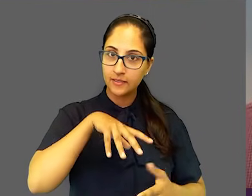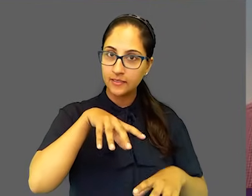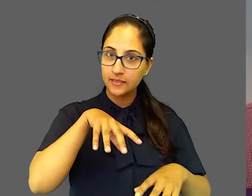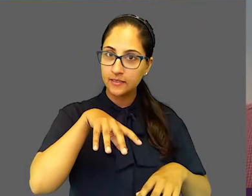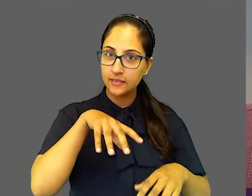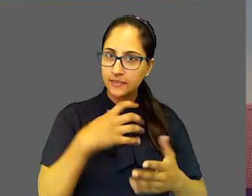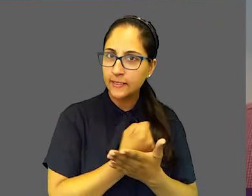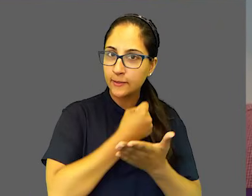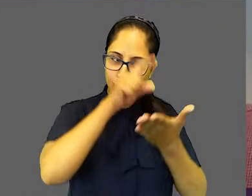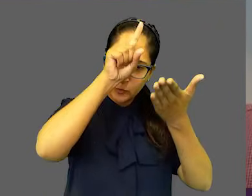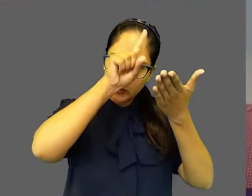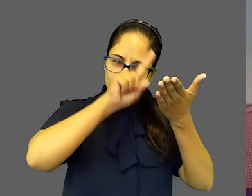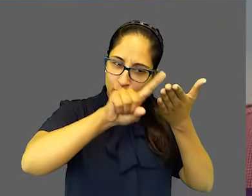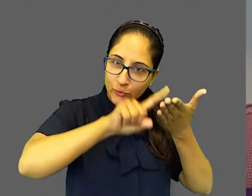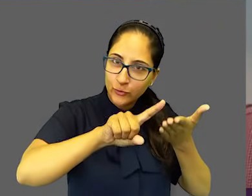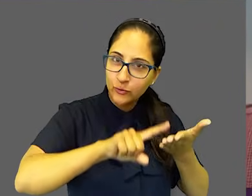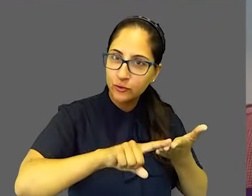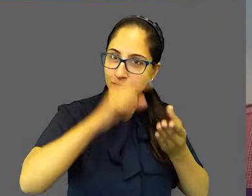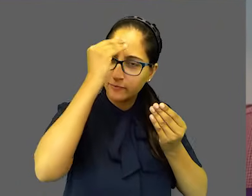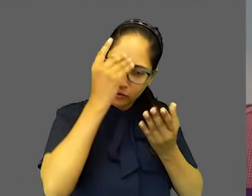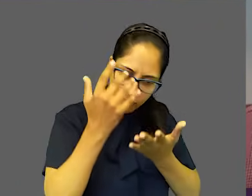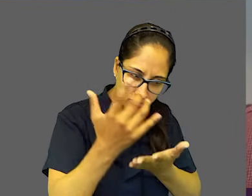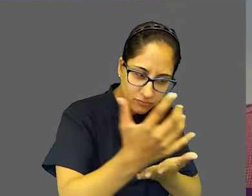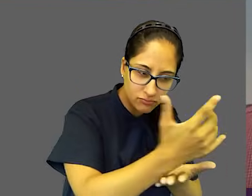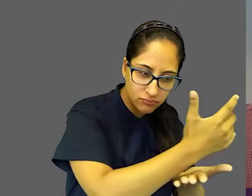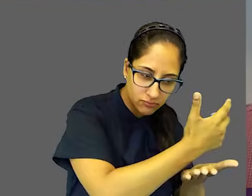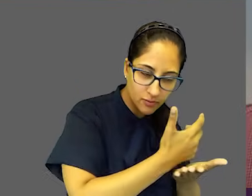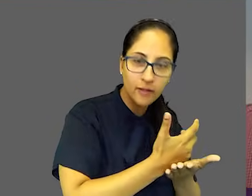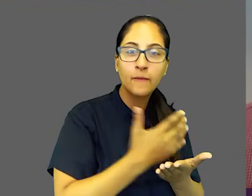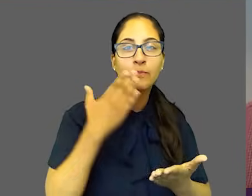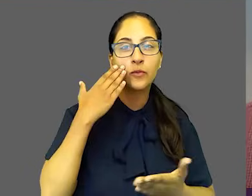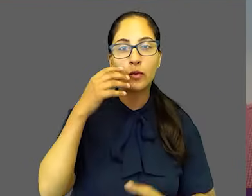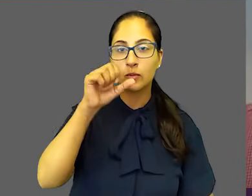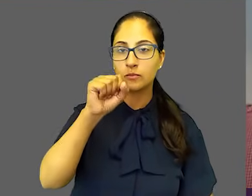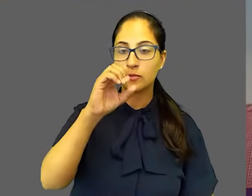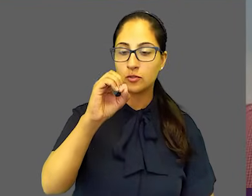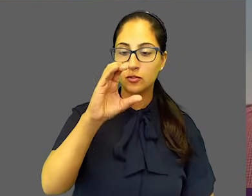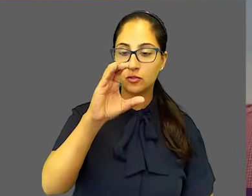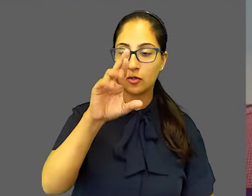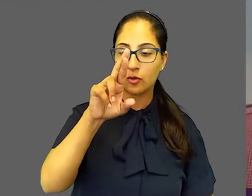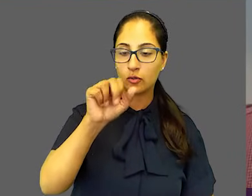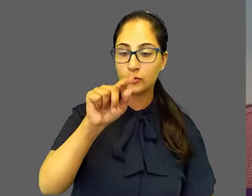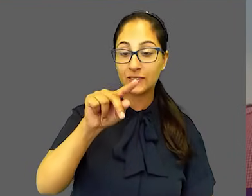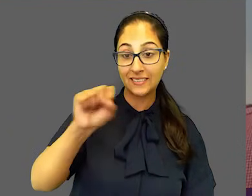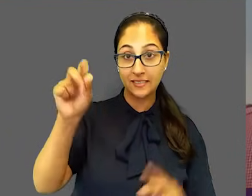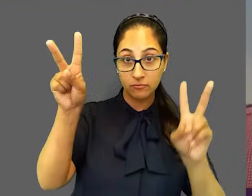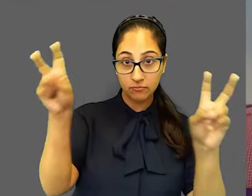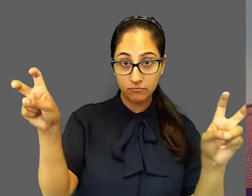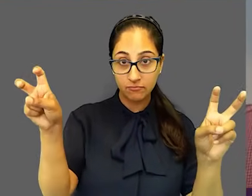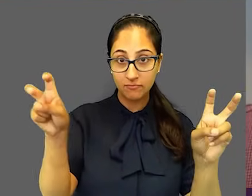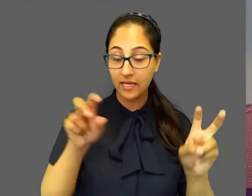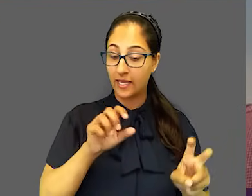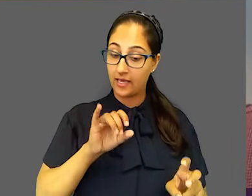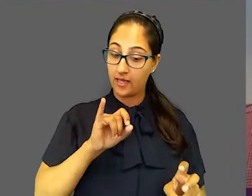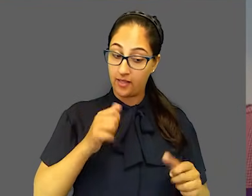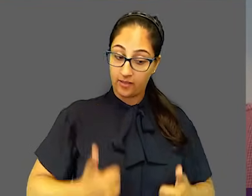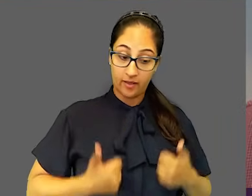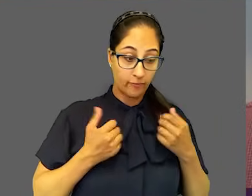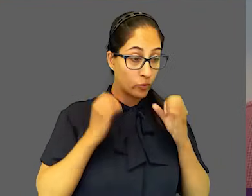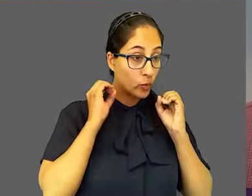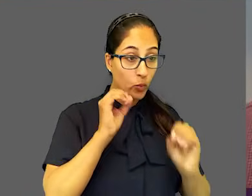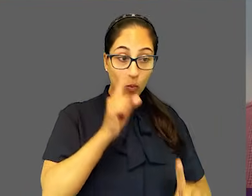were following Socrates' mantra, which is, an unexamined life is not worth living. And so we began to